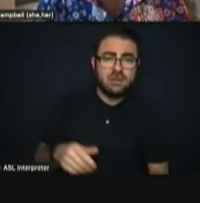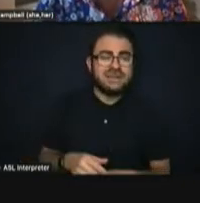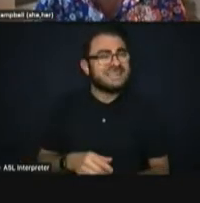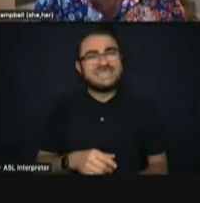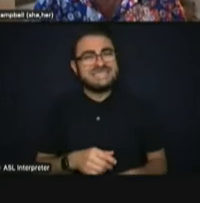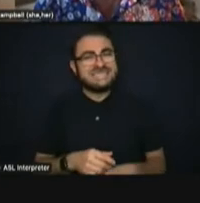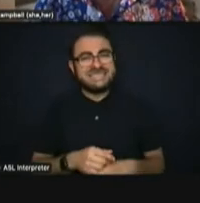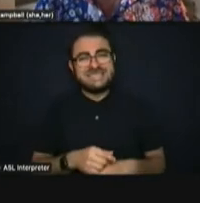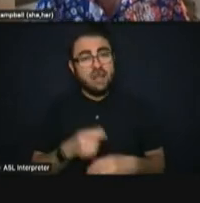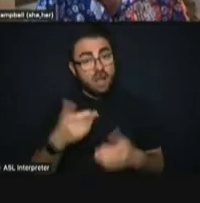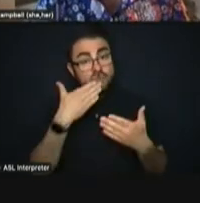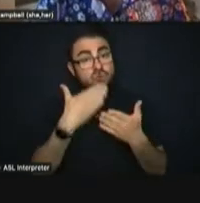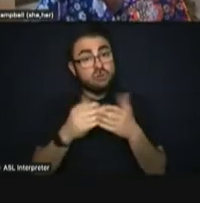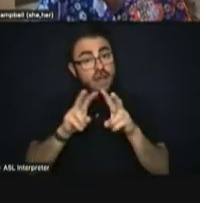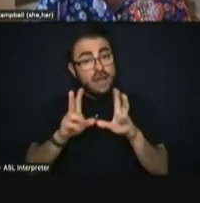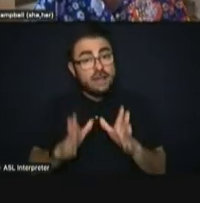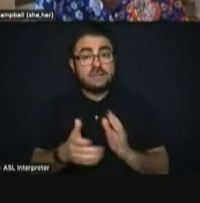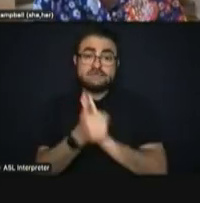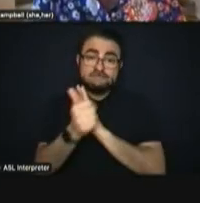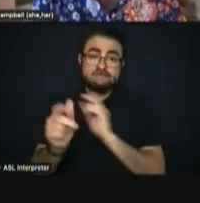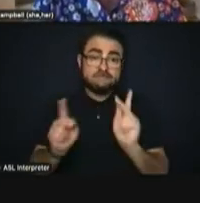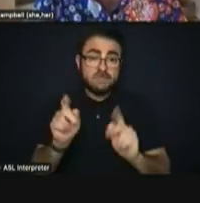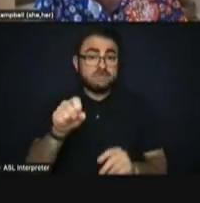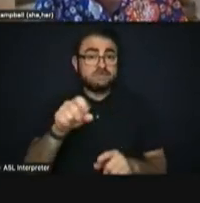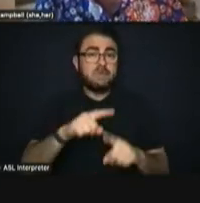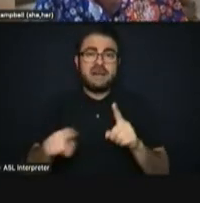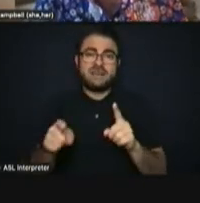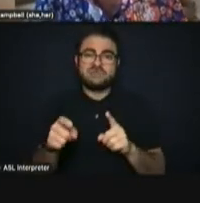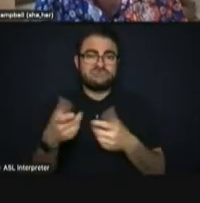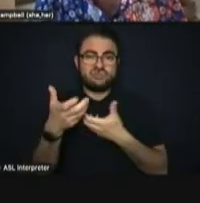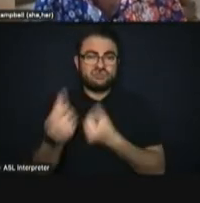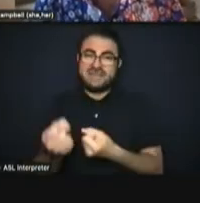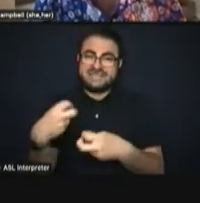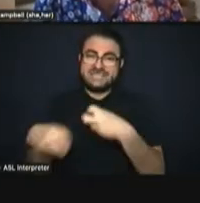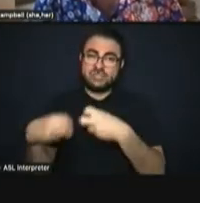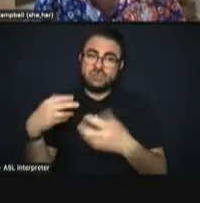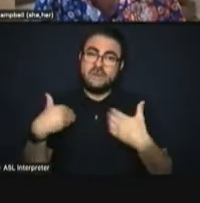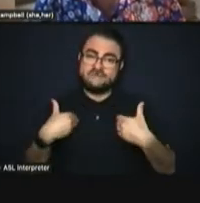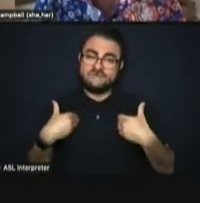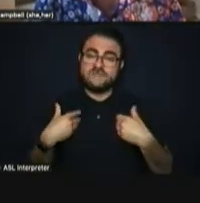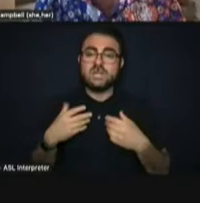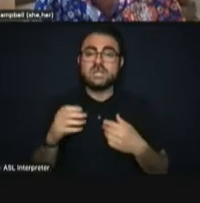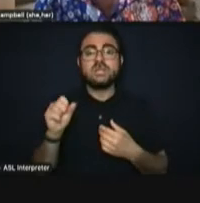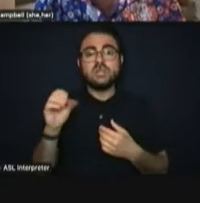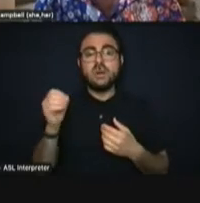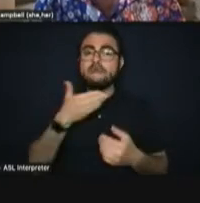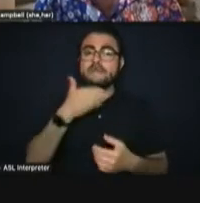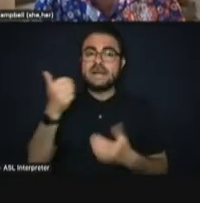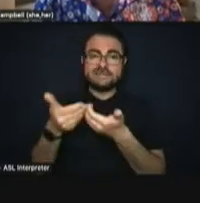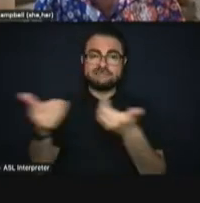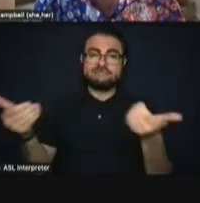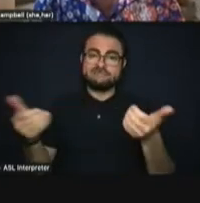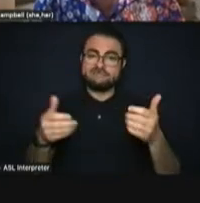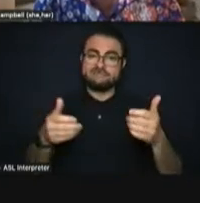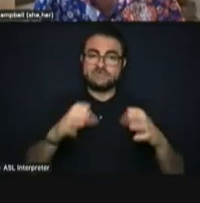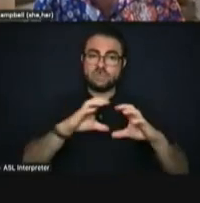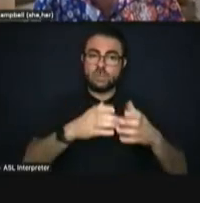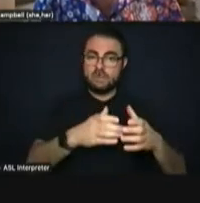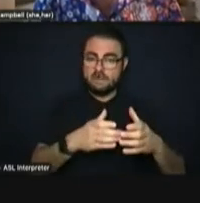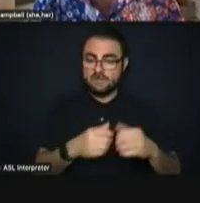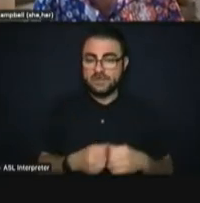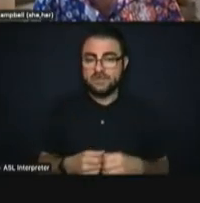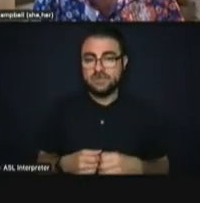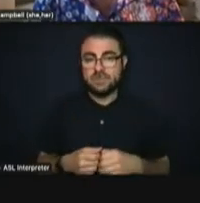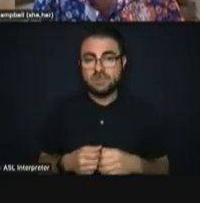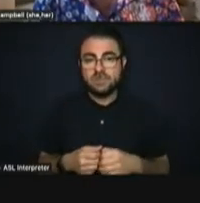some very talented people there, there's a distrust issue with that. So, but I do think